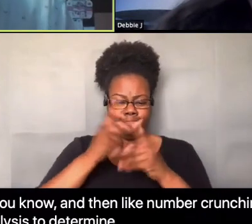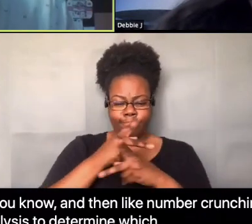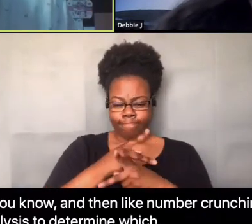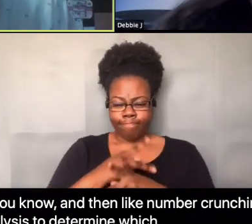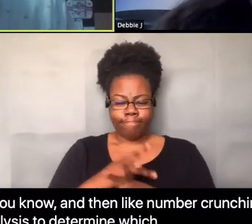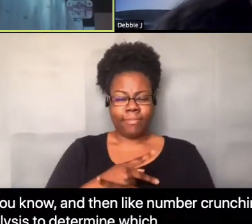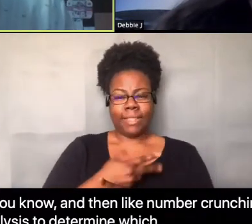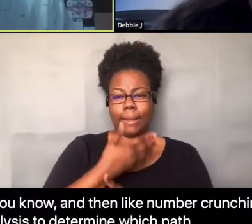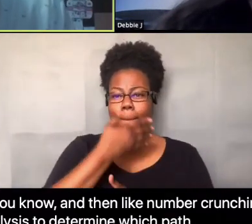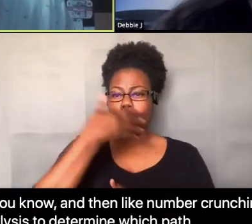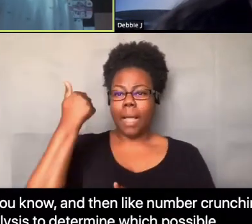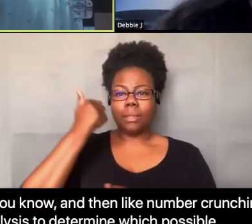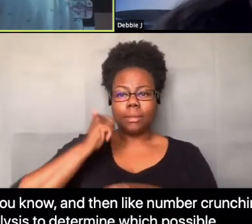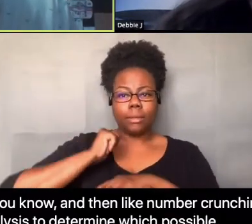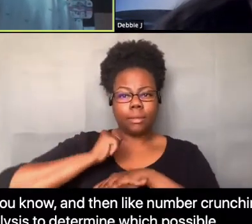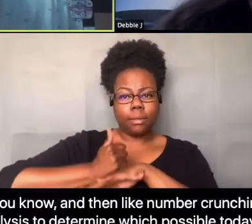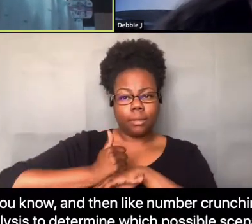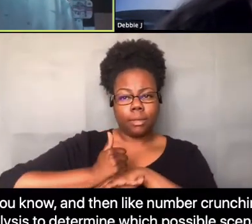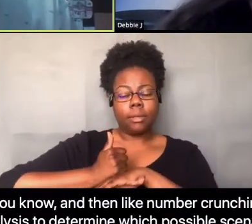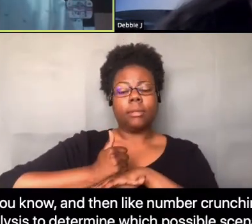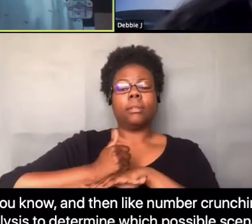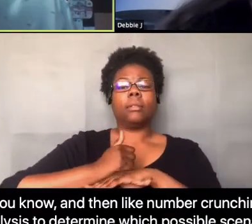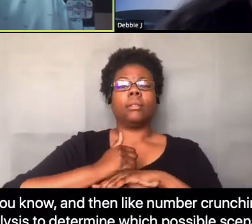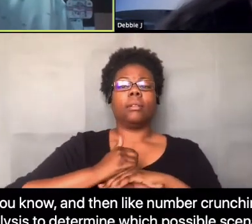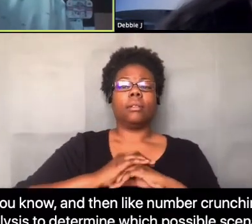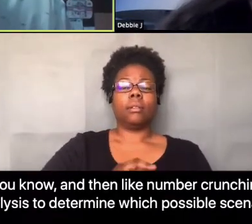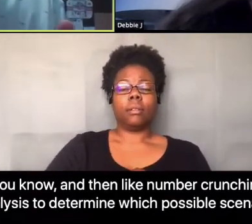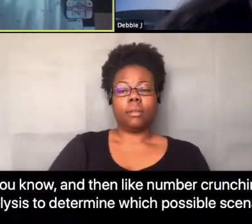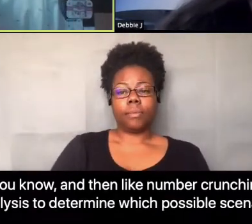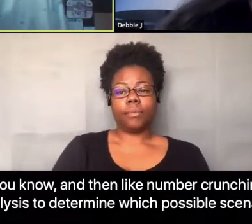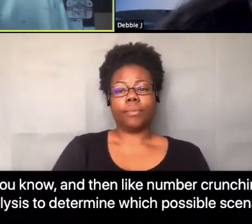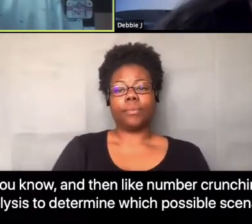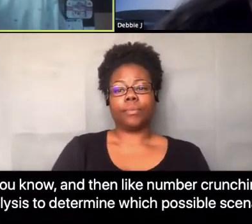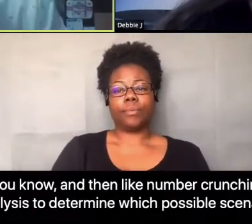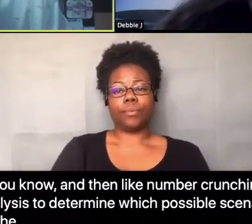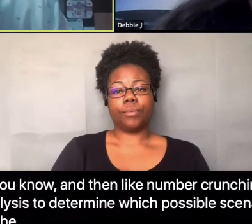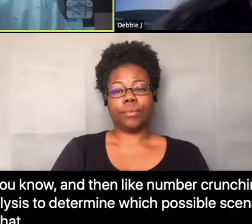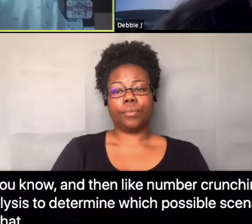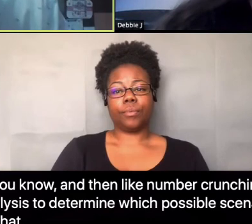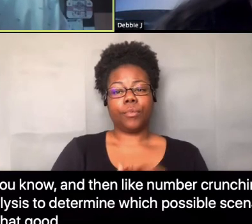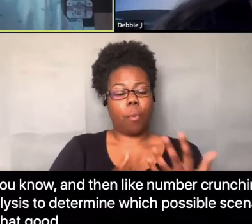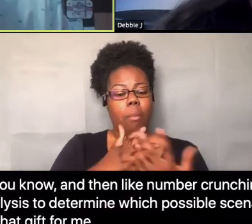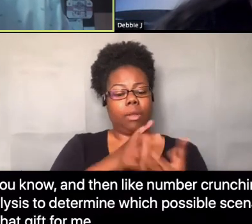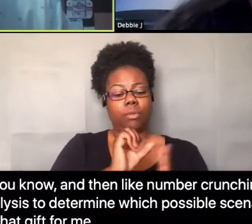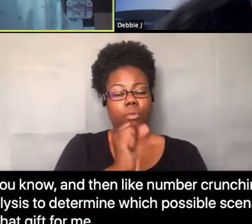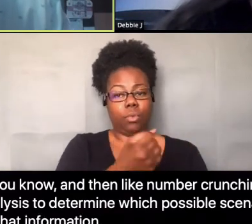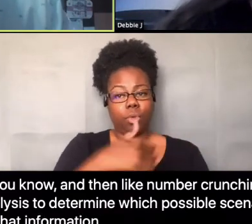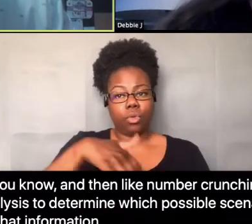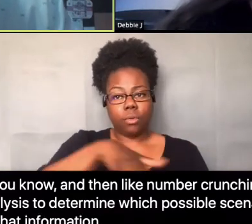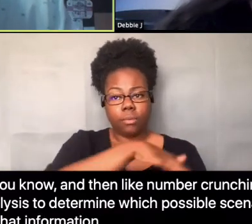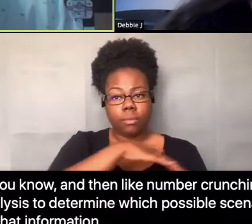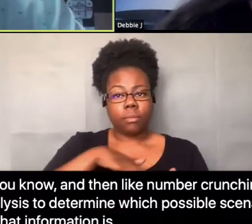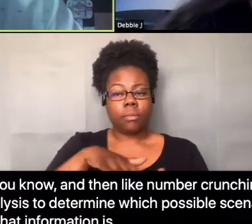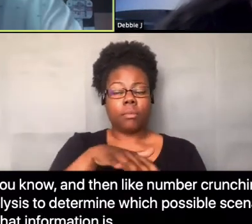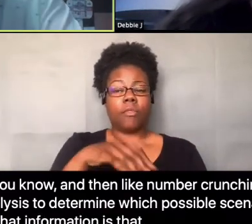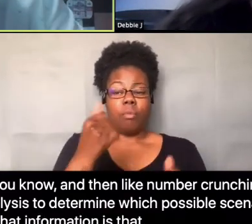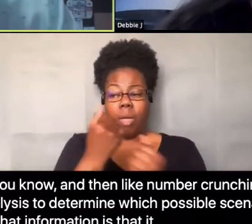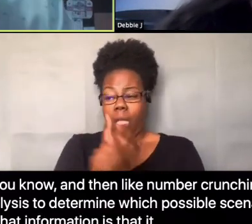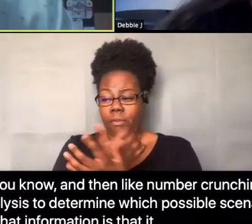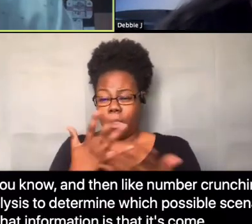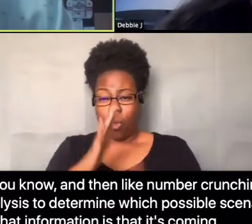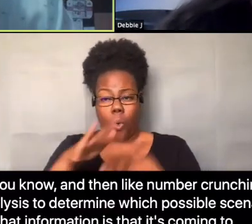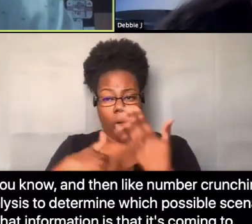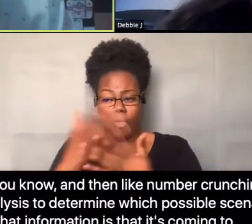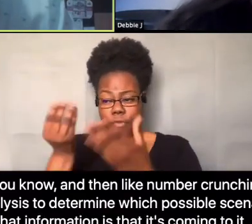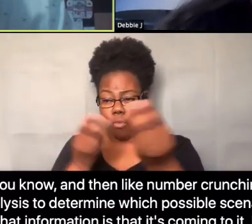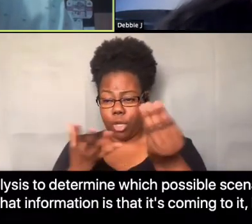which possible scenario from all the information that it coming